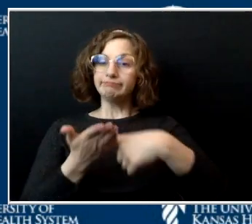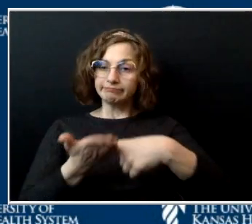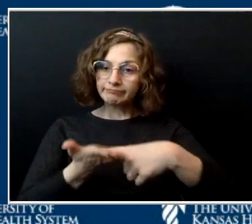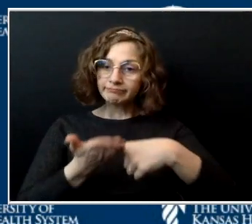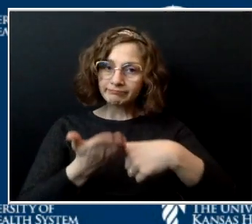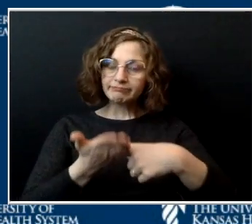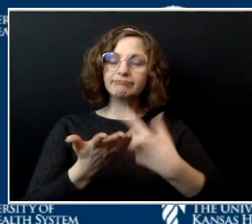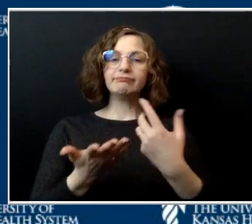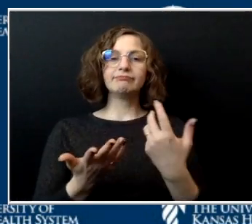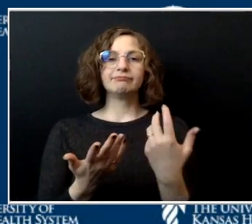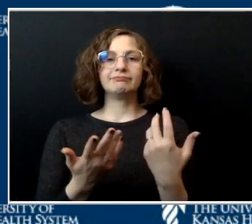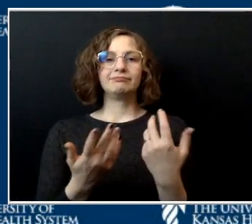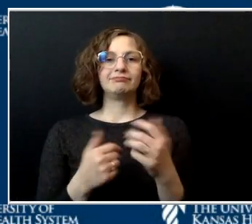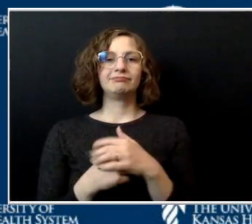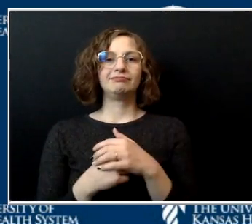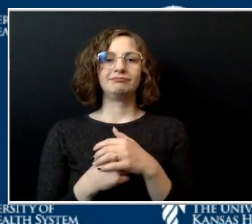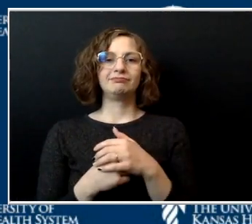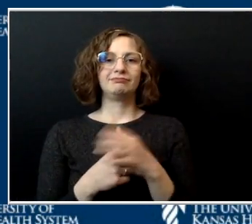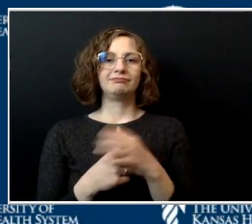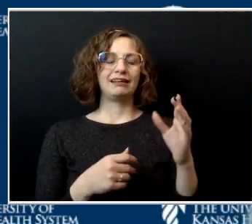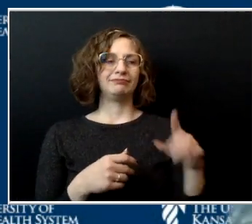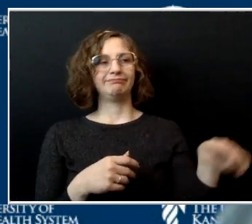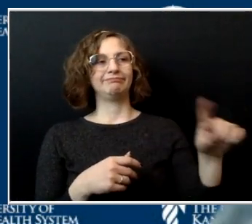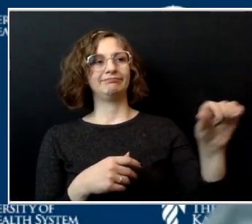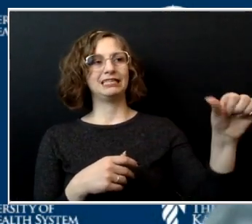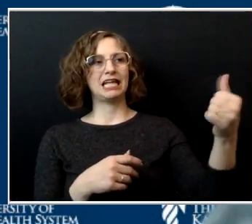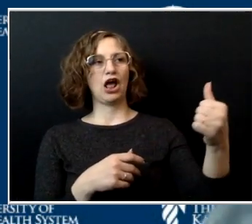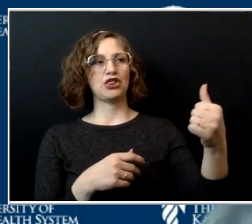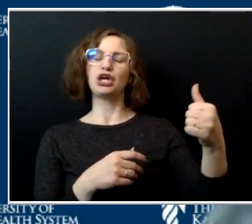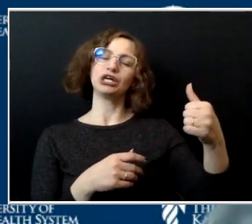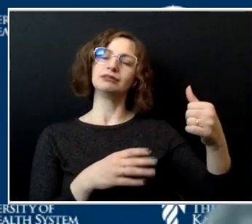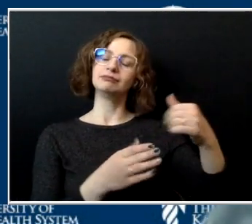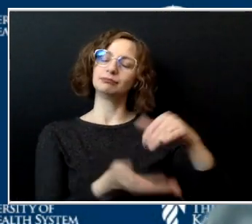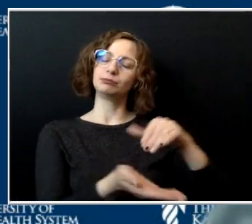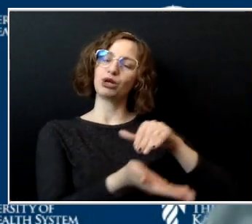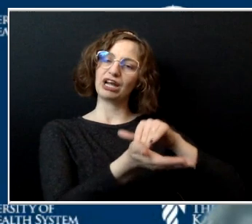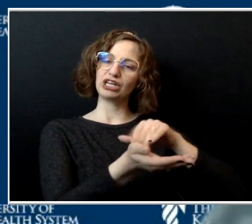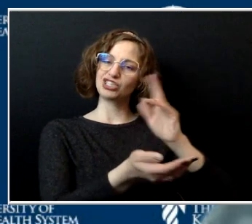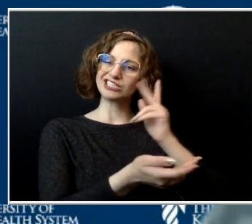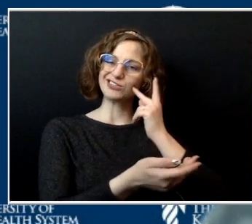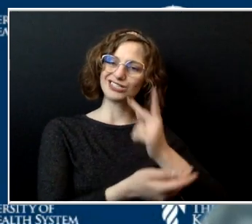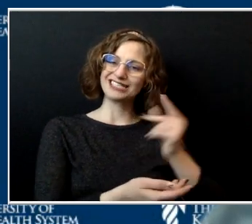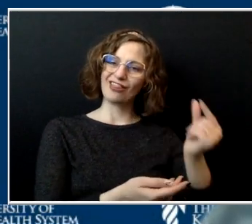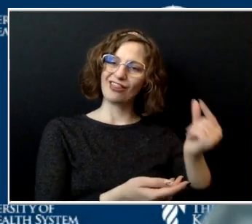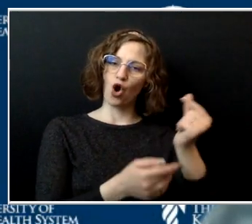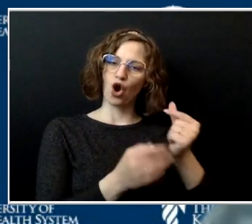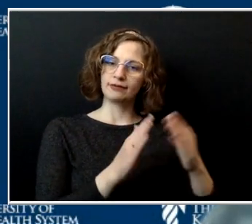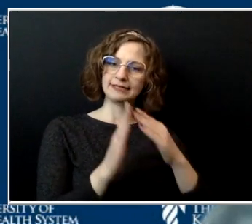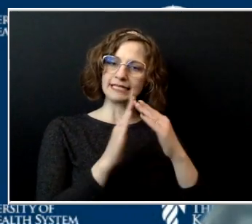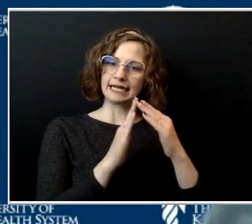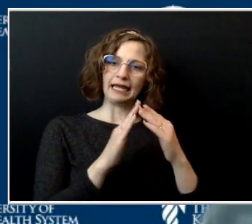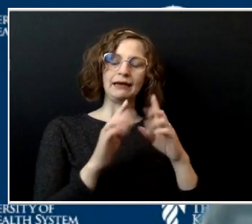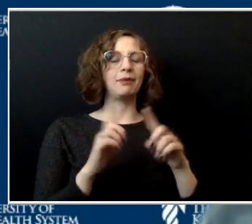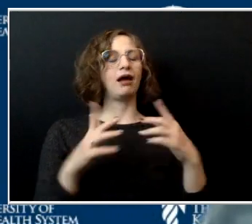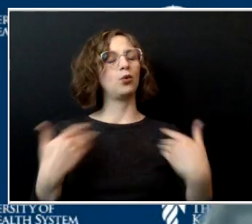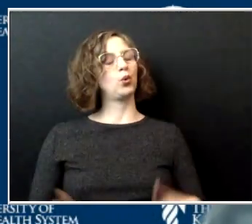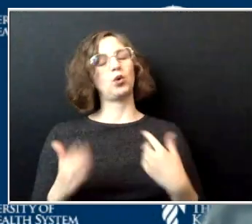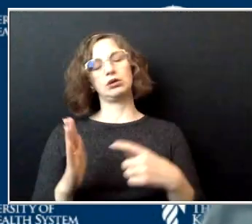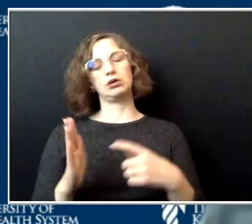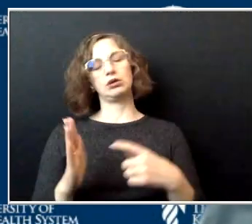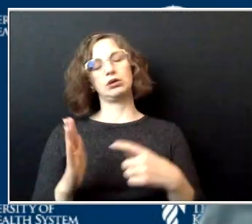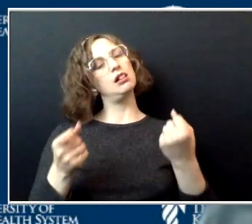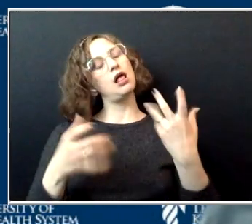those providers that she had seen in the Garden City area. But it took a lot of effort to make it happen,